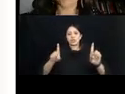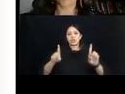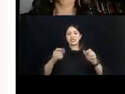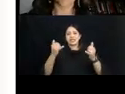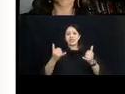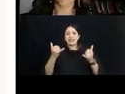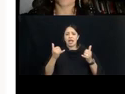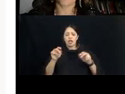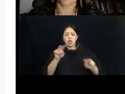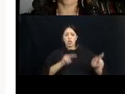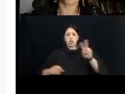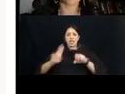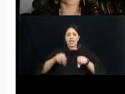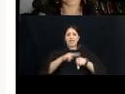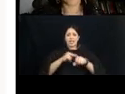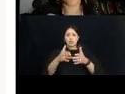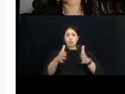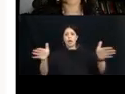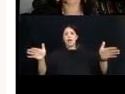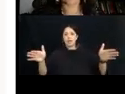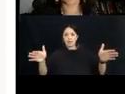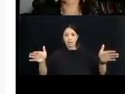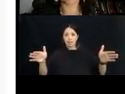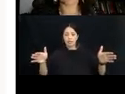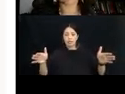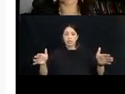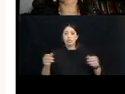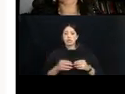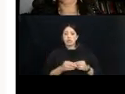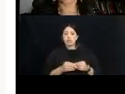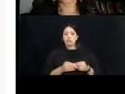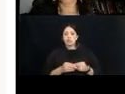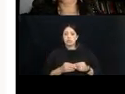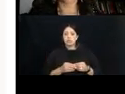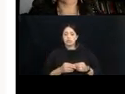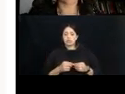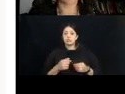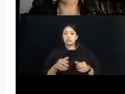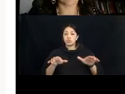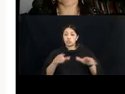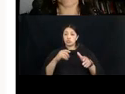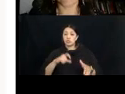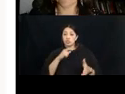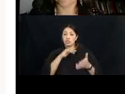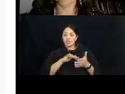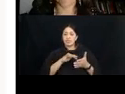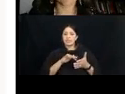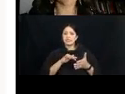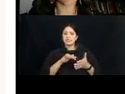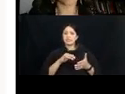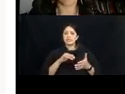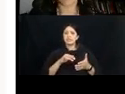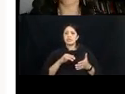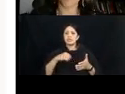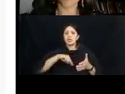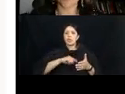and we look at the data, when doing Chicano studies, we become more specific on the Mexican identity, as that is part